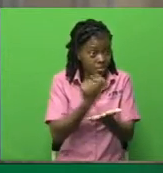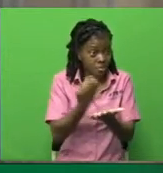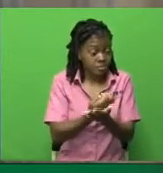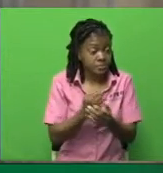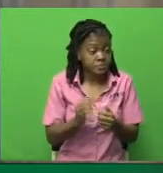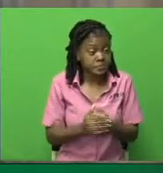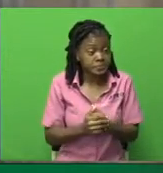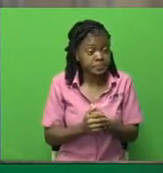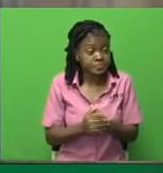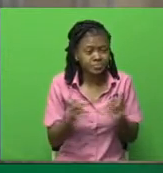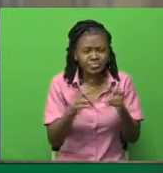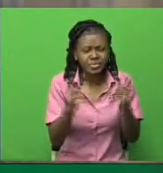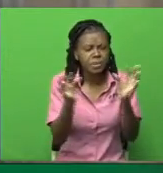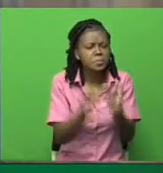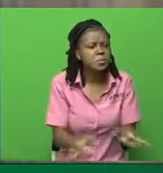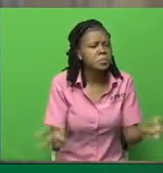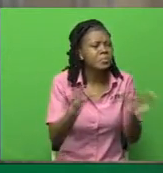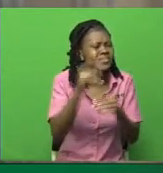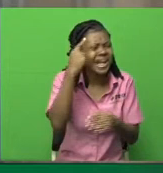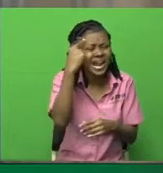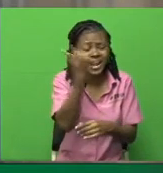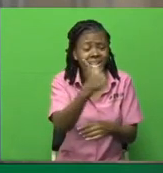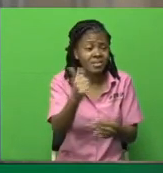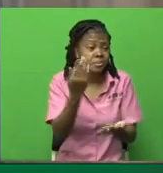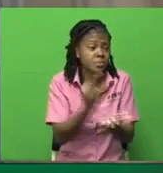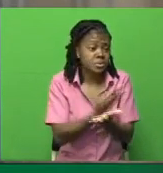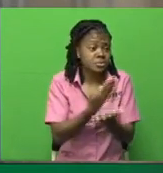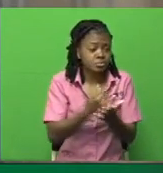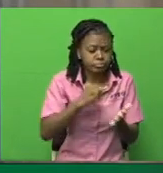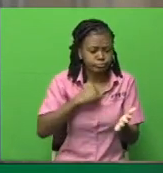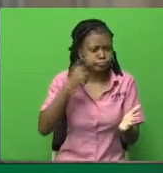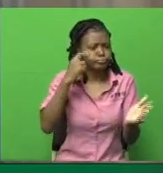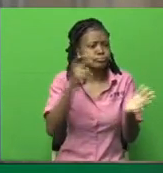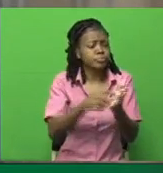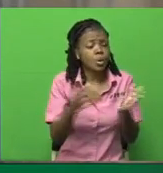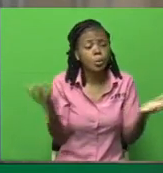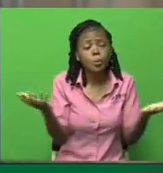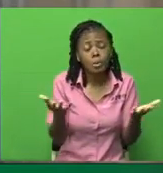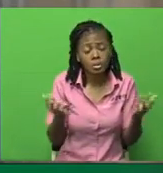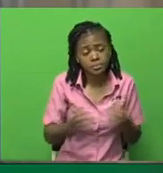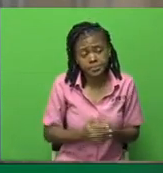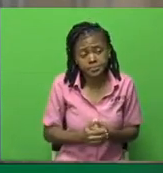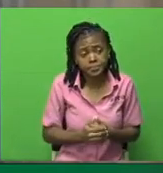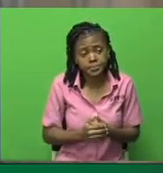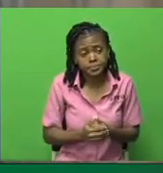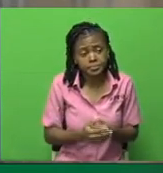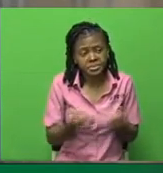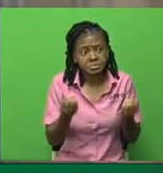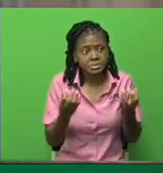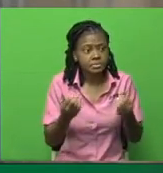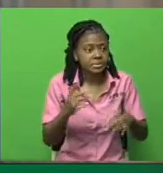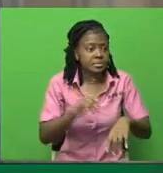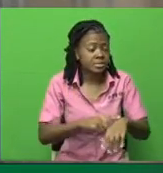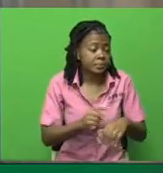of any budget presentation and what I've noticed Madam speaker is that in in many instances the data has been